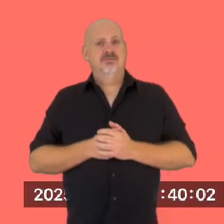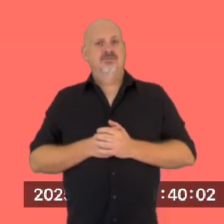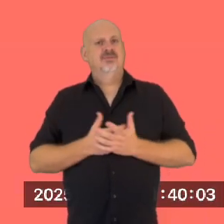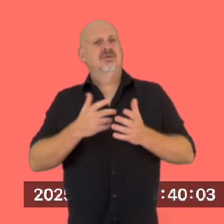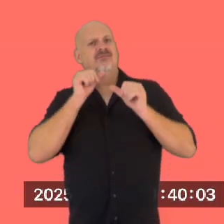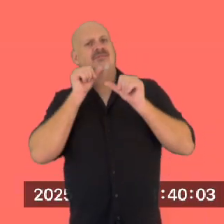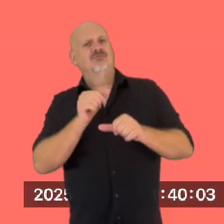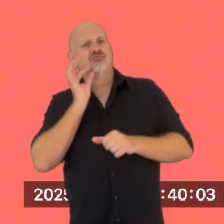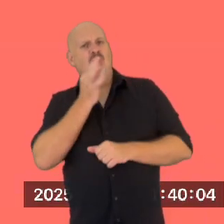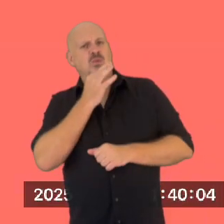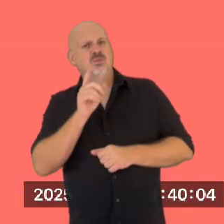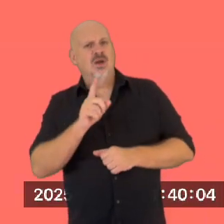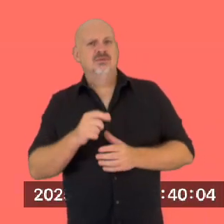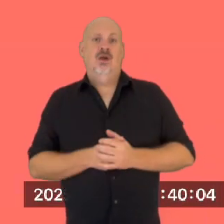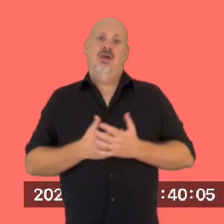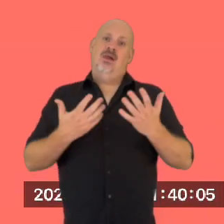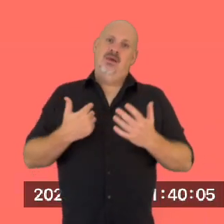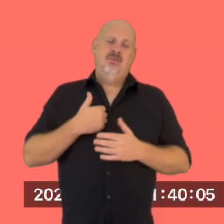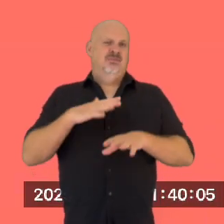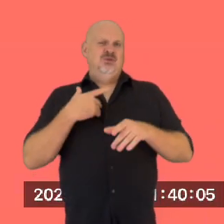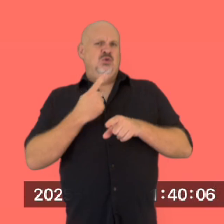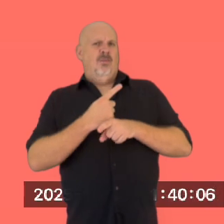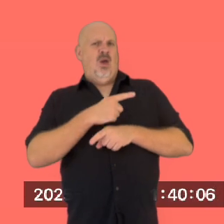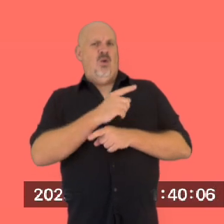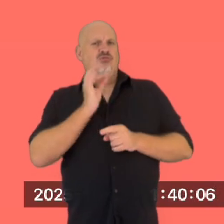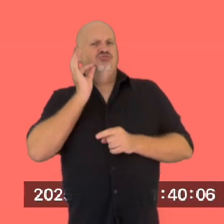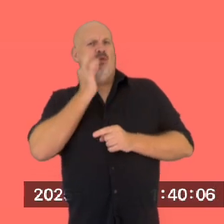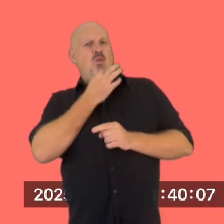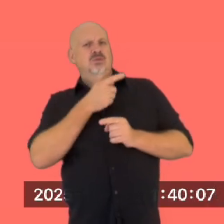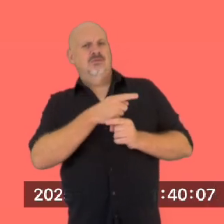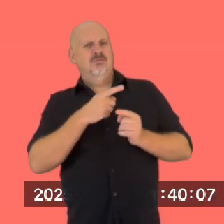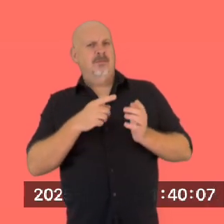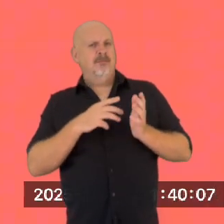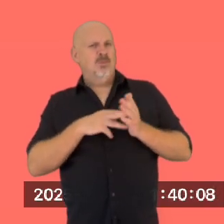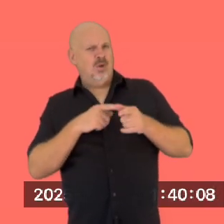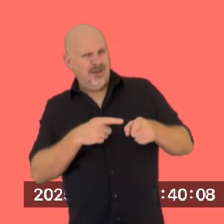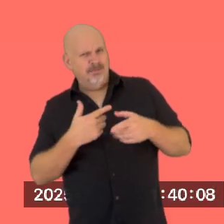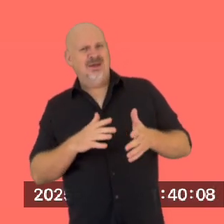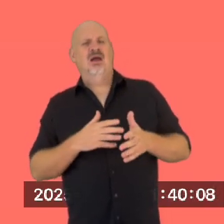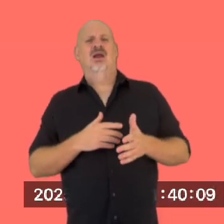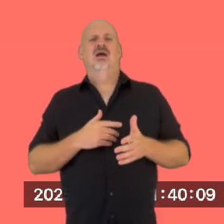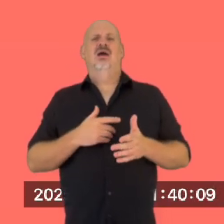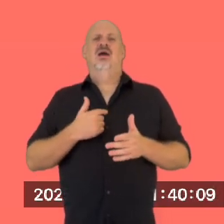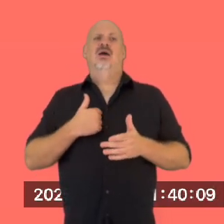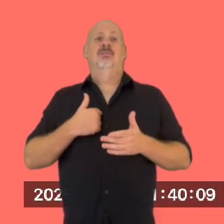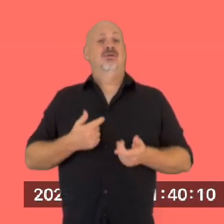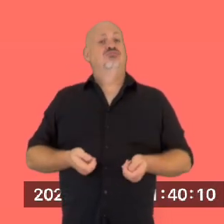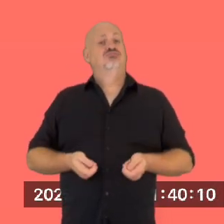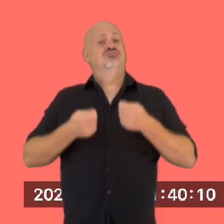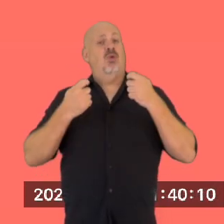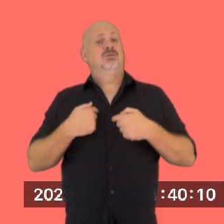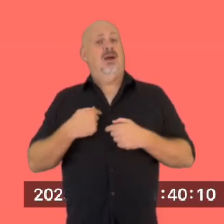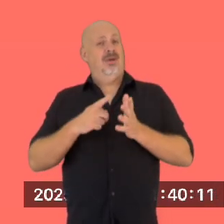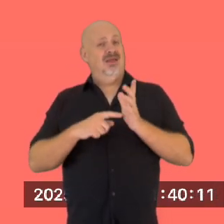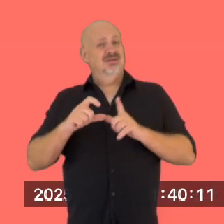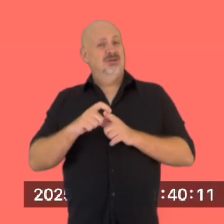from Malaysia. What are your fave roses? Oh my God. Well, I touched on the Rosa Mundi, but I'm